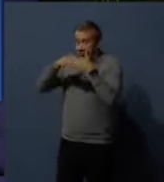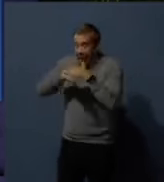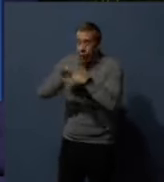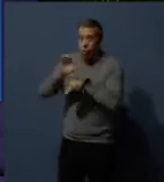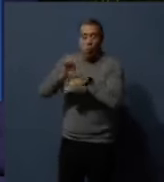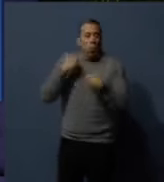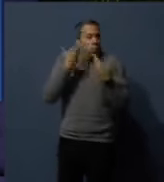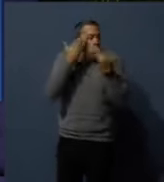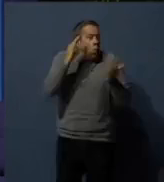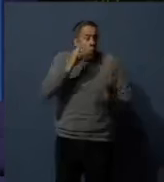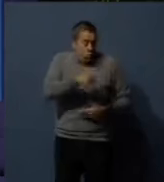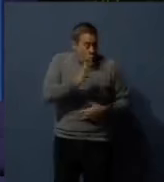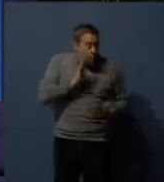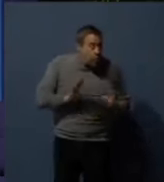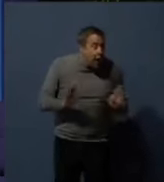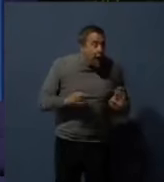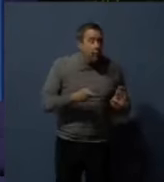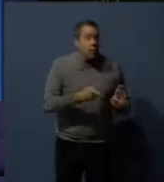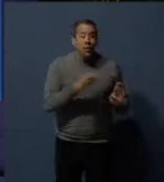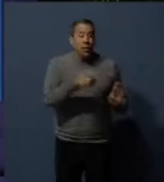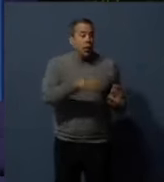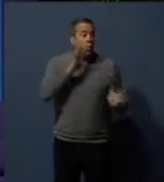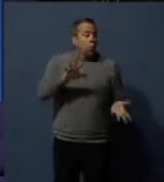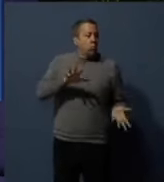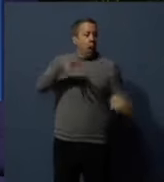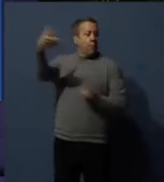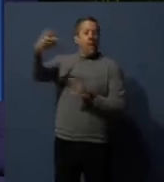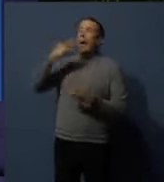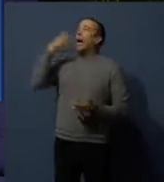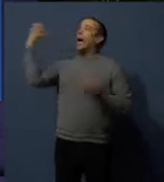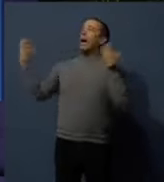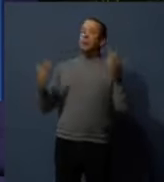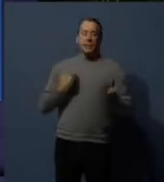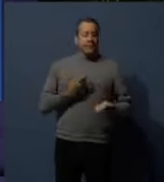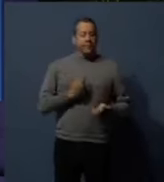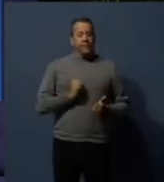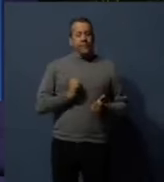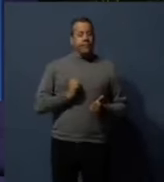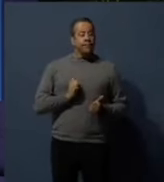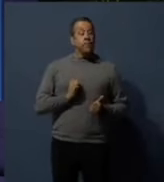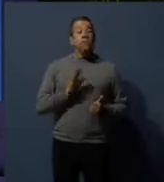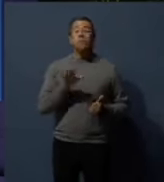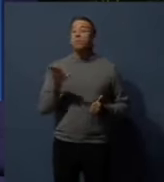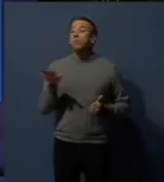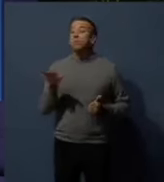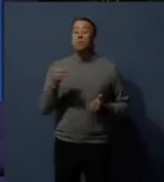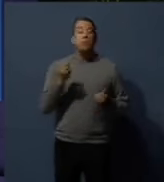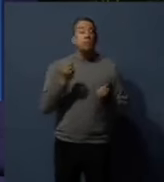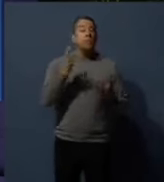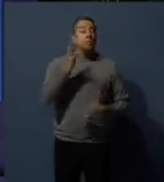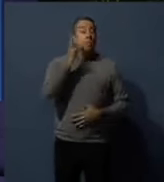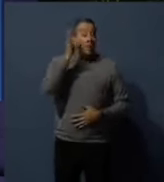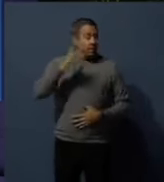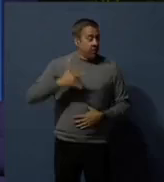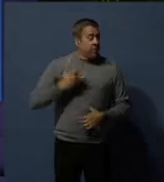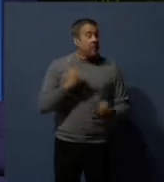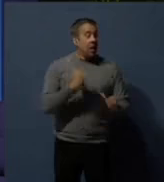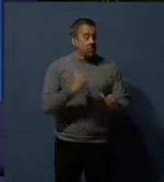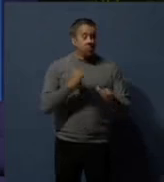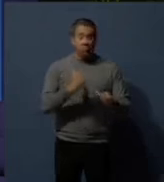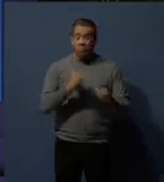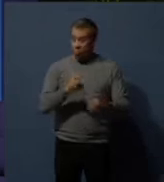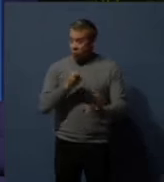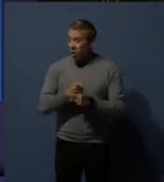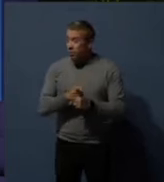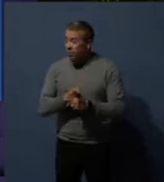or respond or if he's going to disrupt the service. And there are lots of parents that feel the same way.